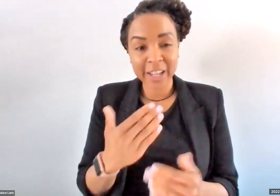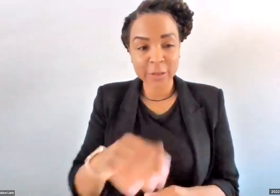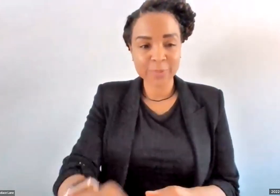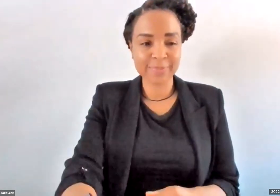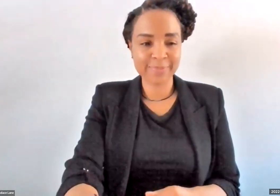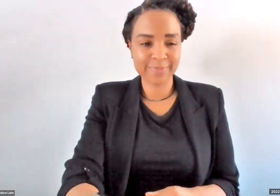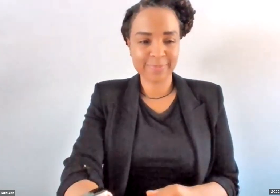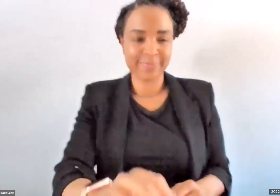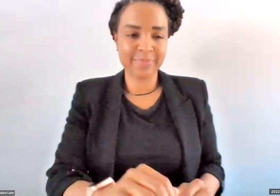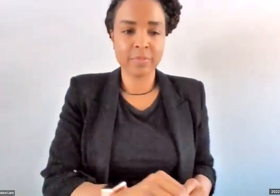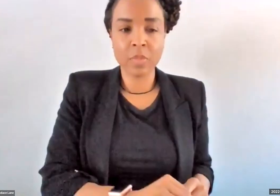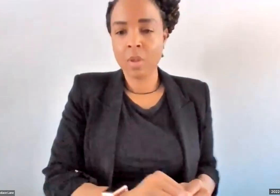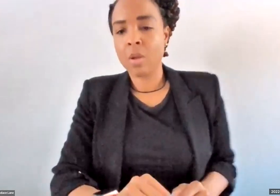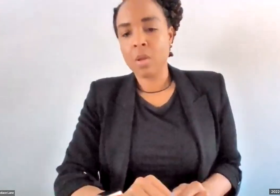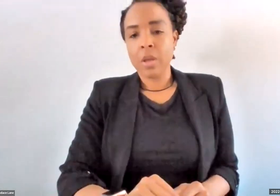Thank you.